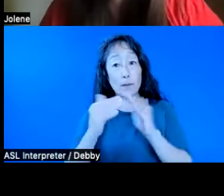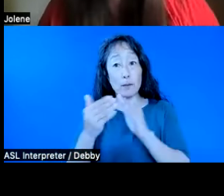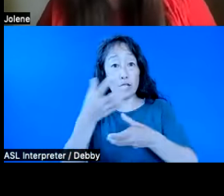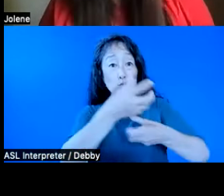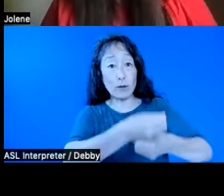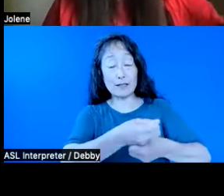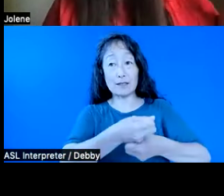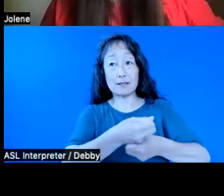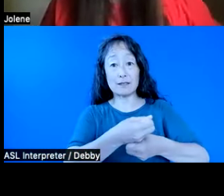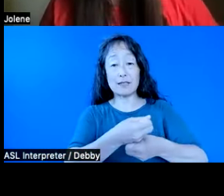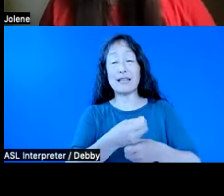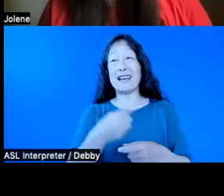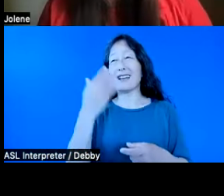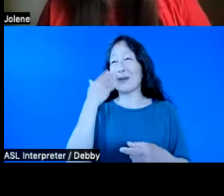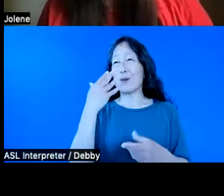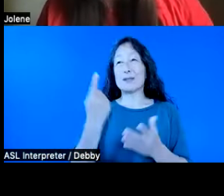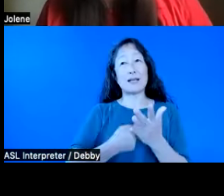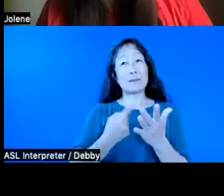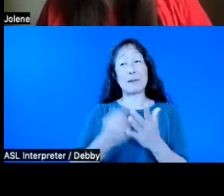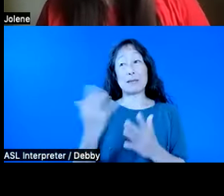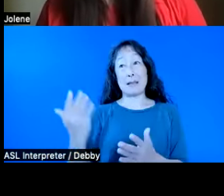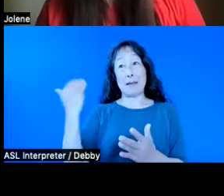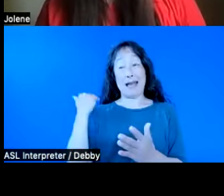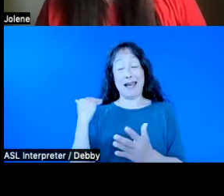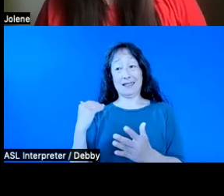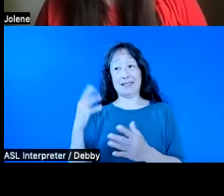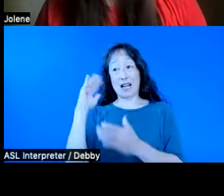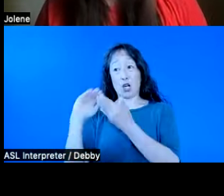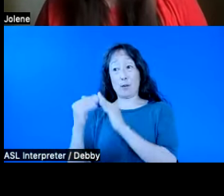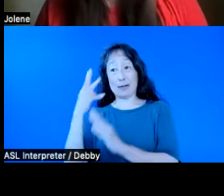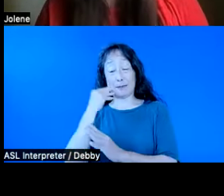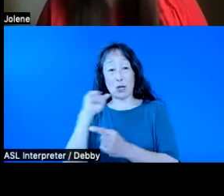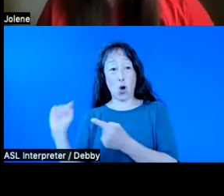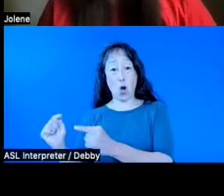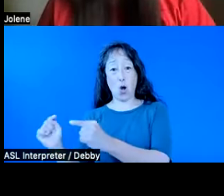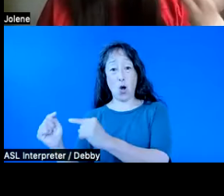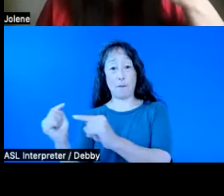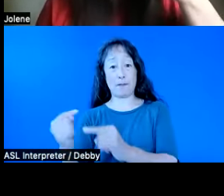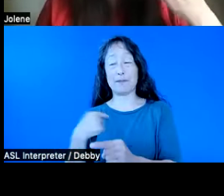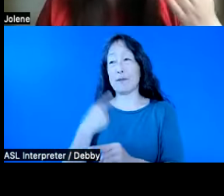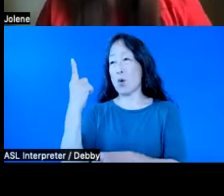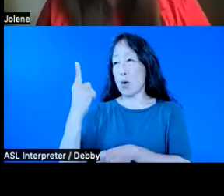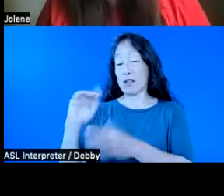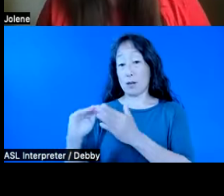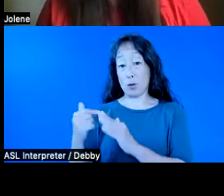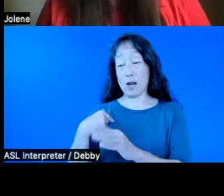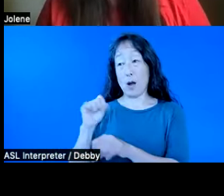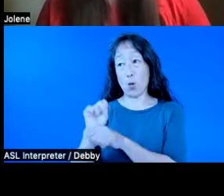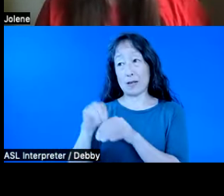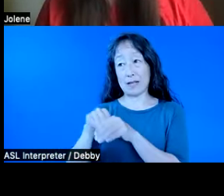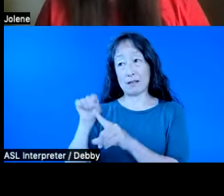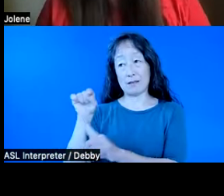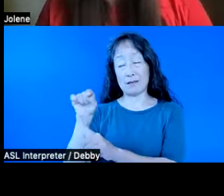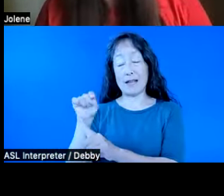especially when there has been harm that has been caused within a community. I worked with one of the communities that I worked in, you know,